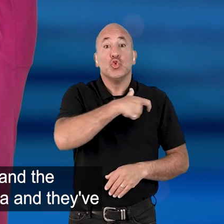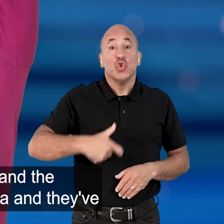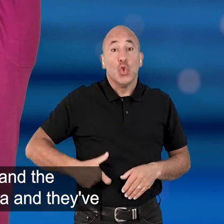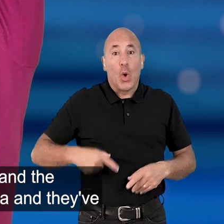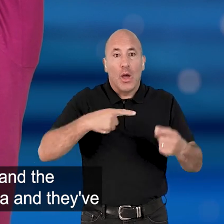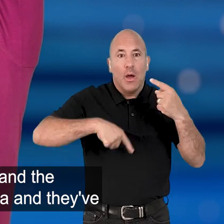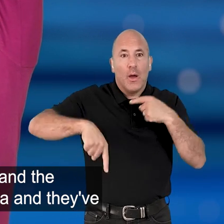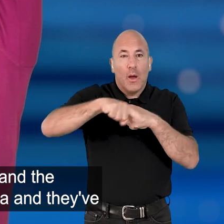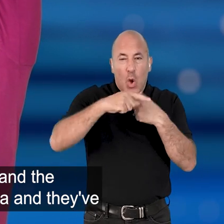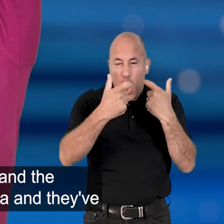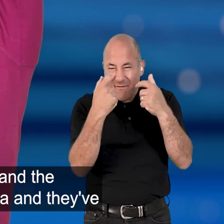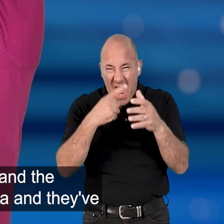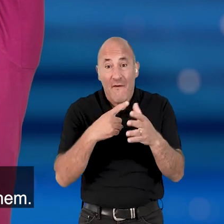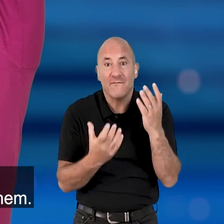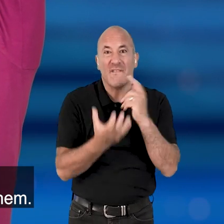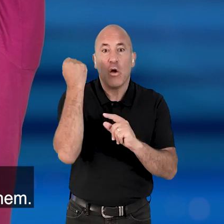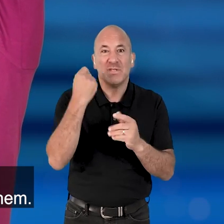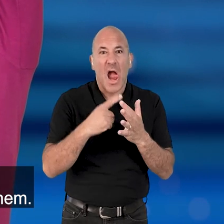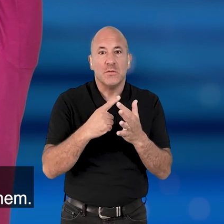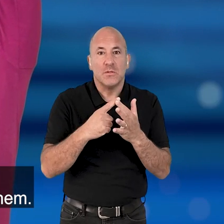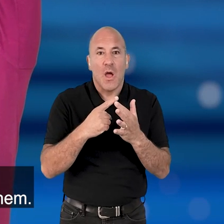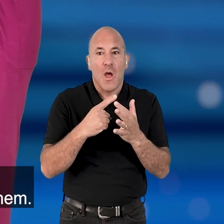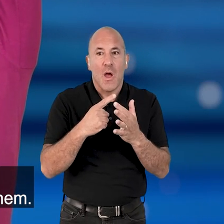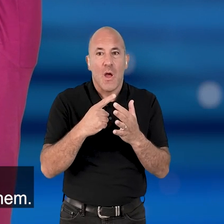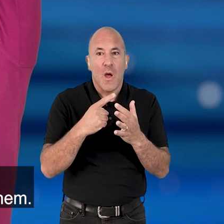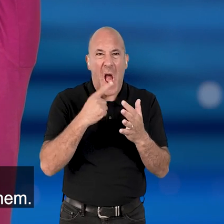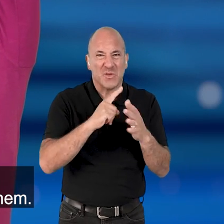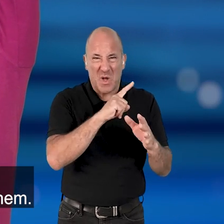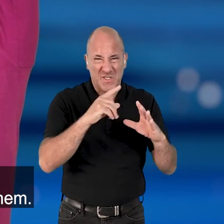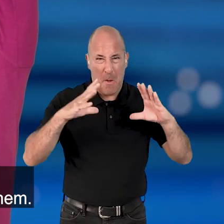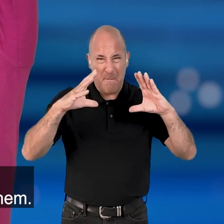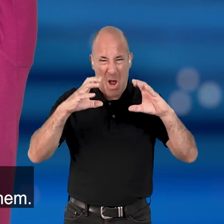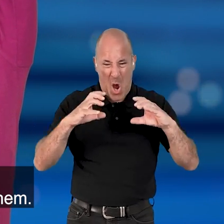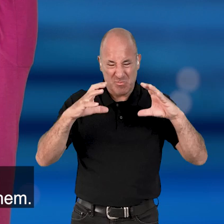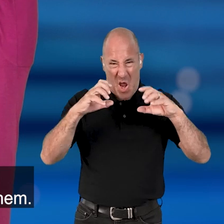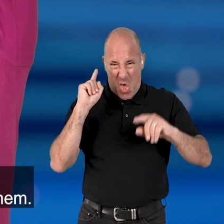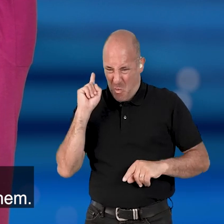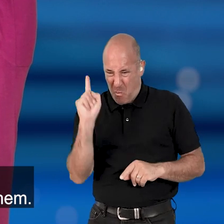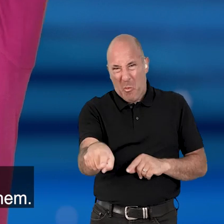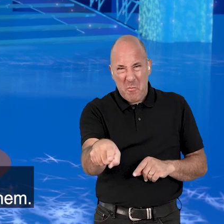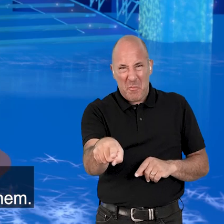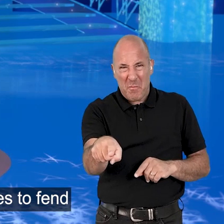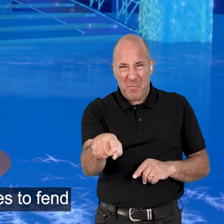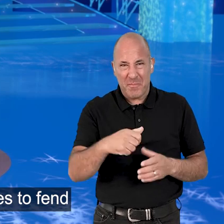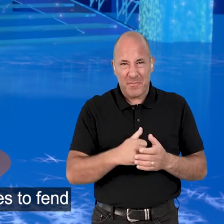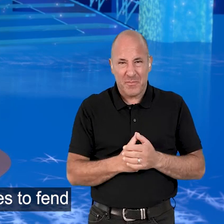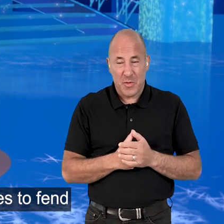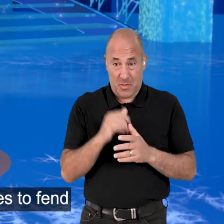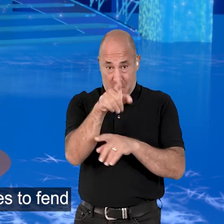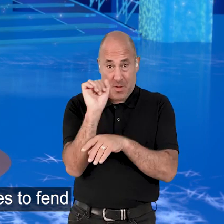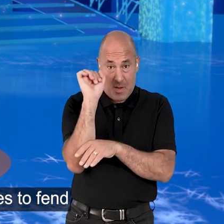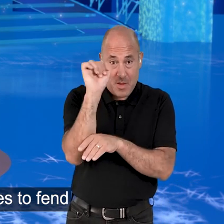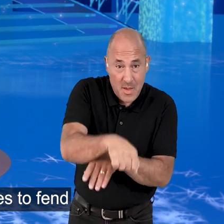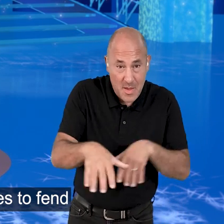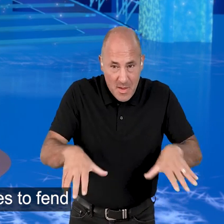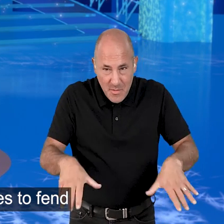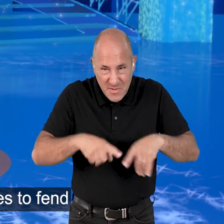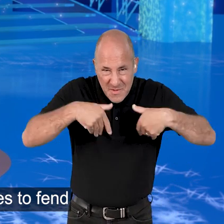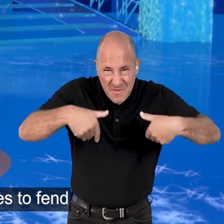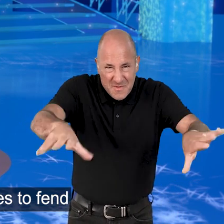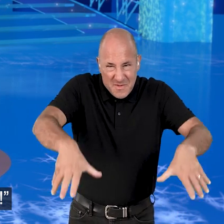their search for Anna, and they've found Elsa. Elsa sets Marshmallow on them. Leaning all the way forward,